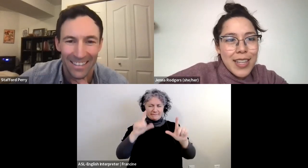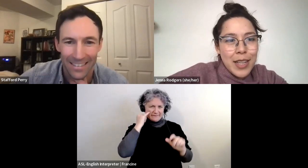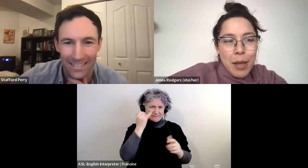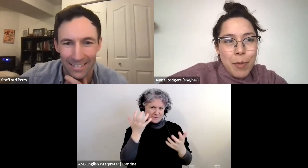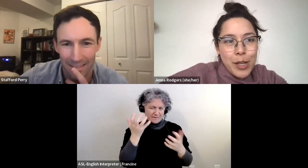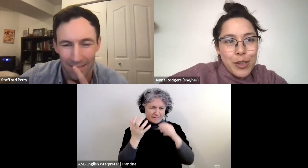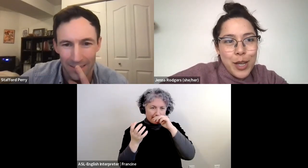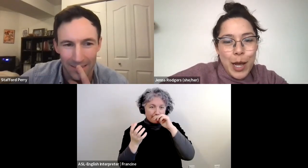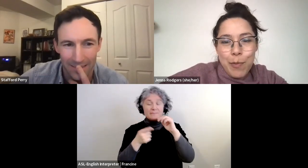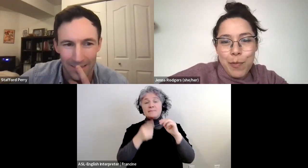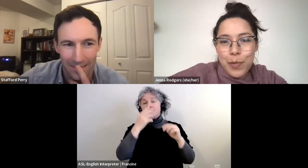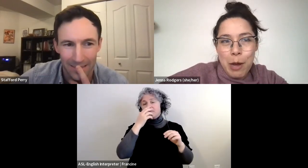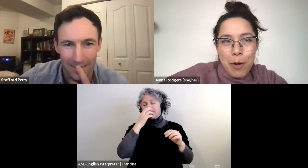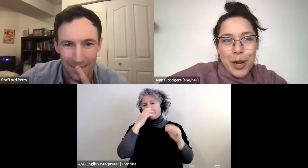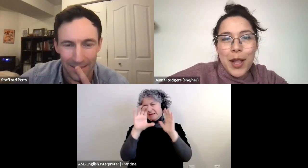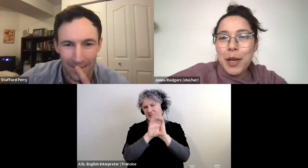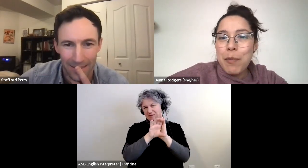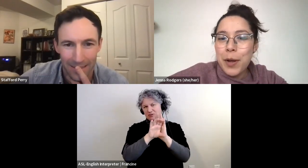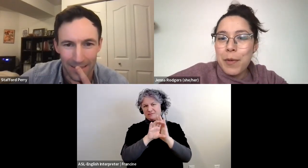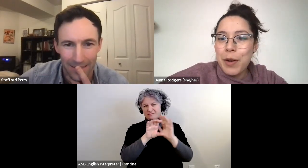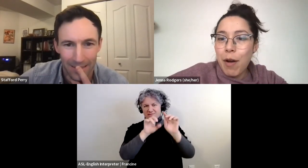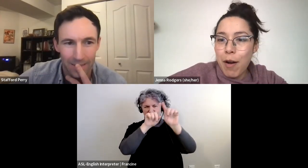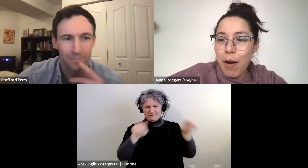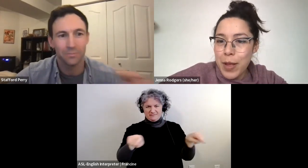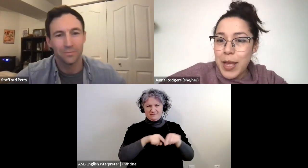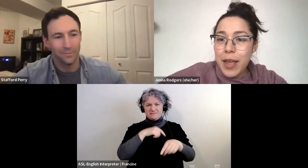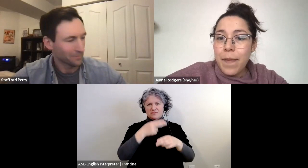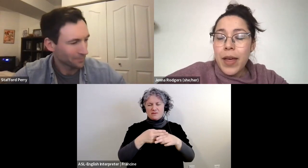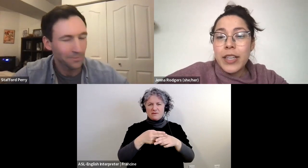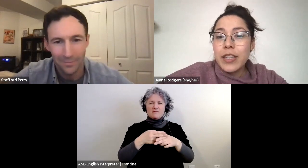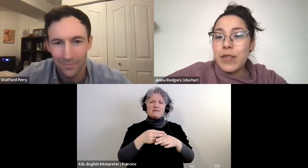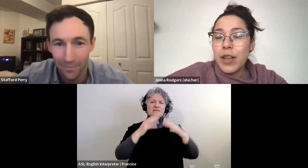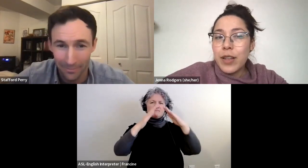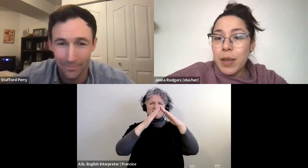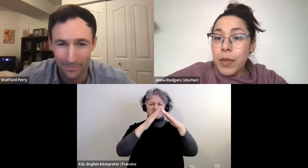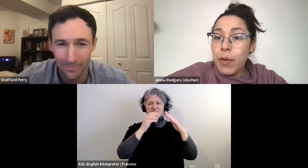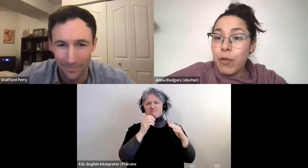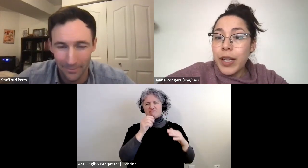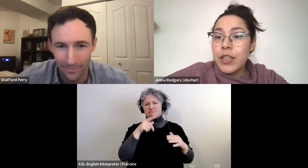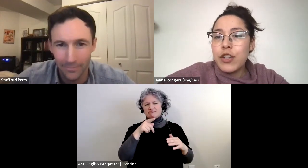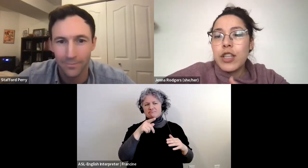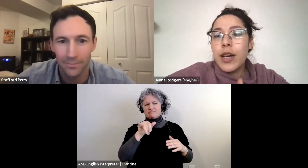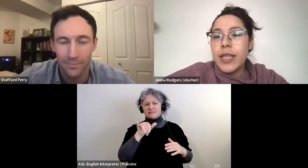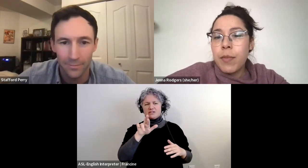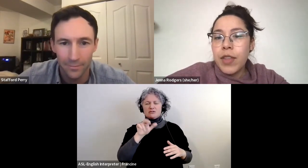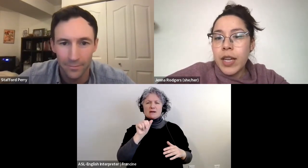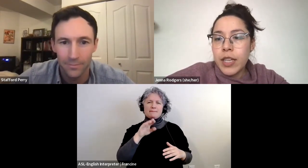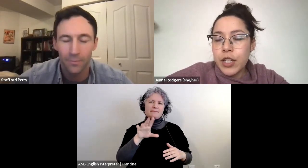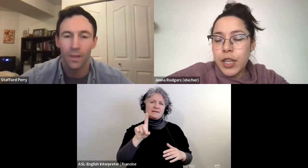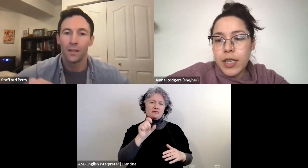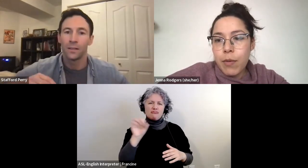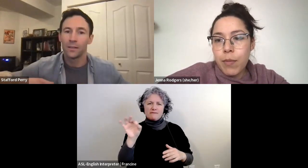created this little image that we're calling a pyramid of harm. And it's something we've created to just look at some